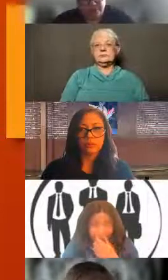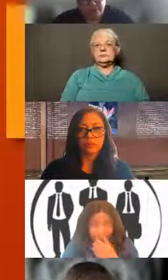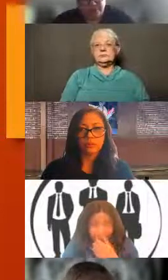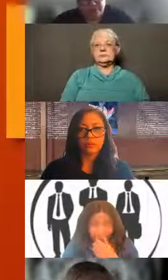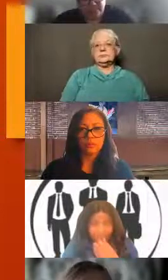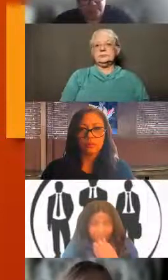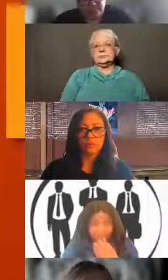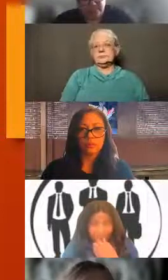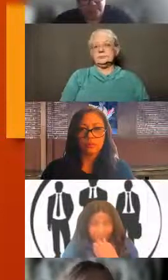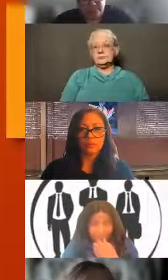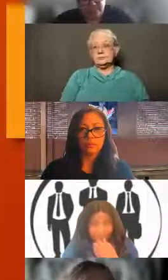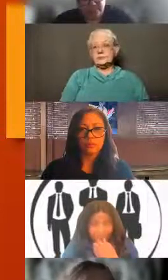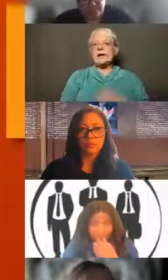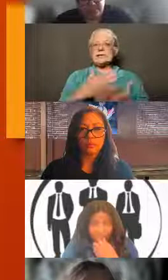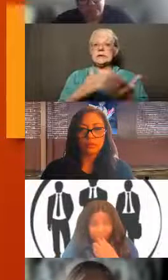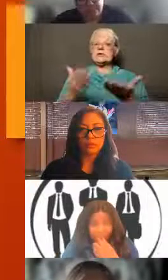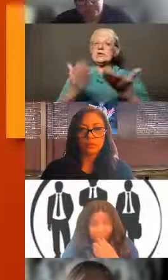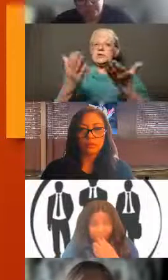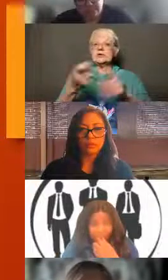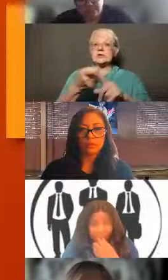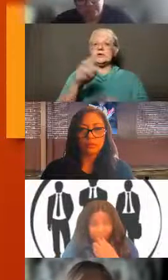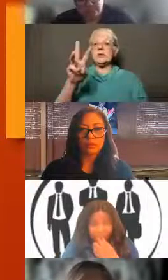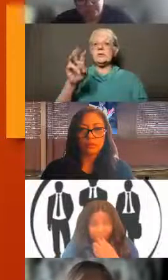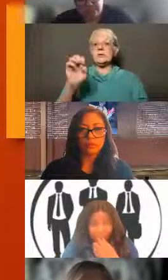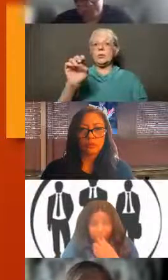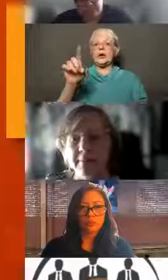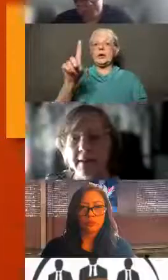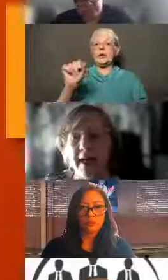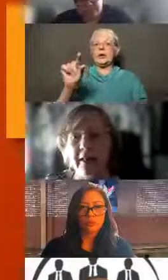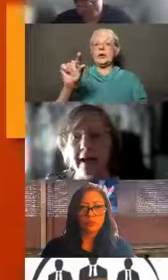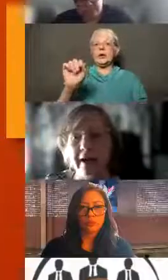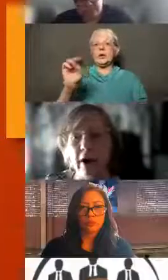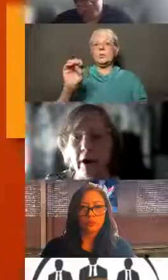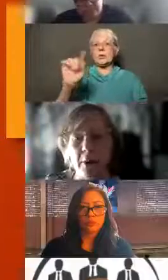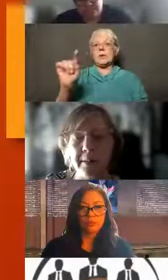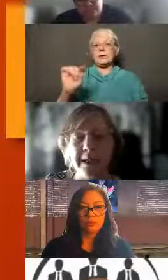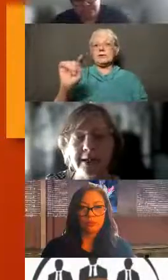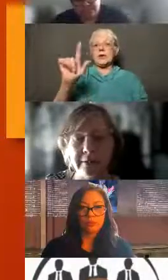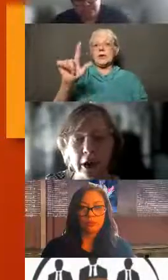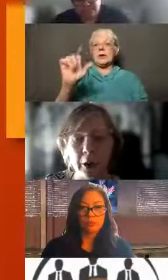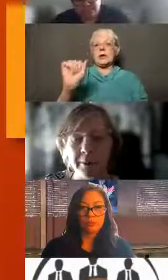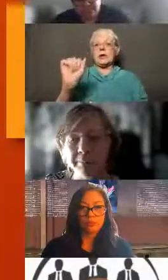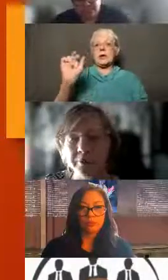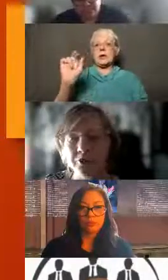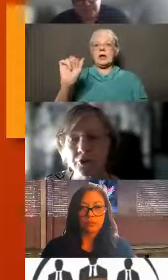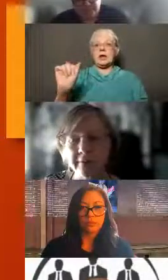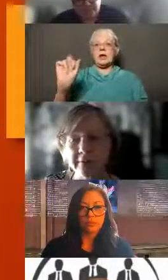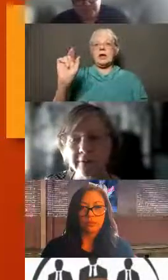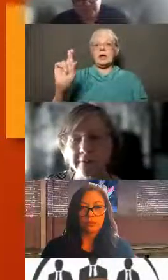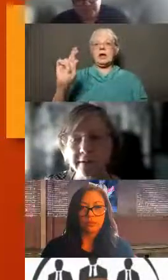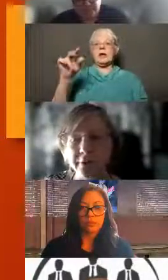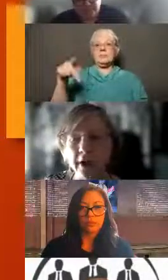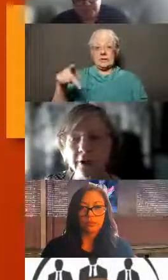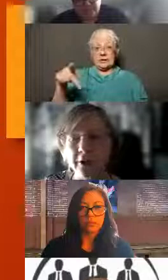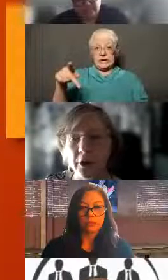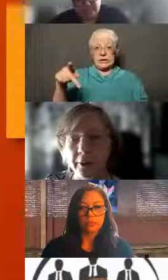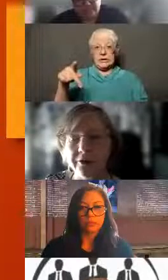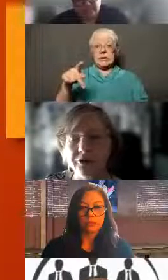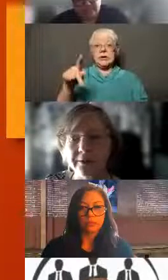We have some suggestions from Wendy Gomez in the chat. LARRP, LARP, Trans